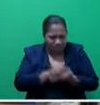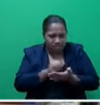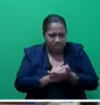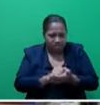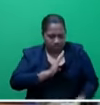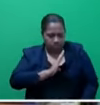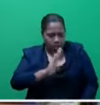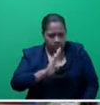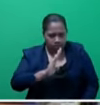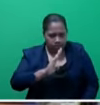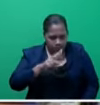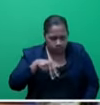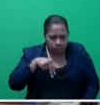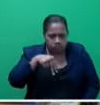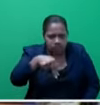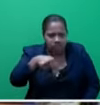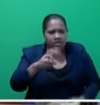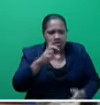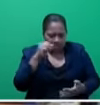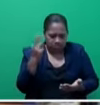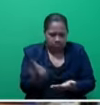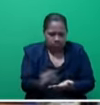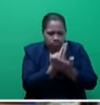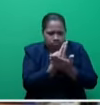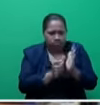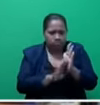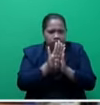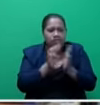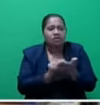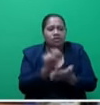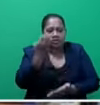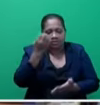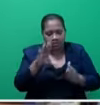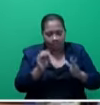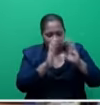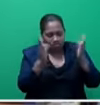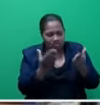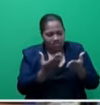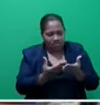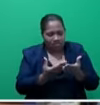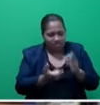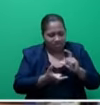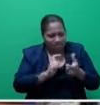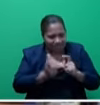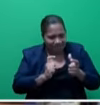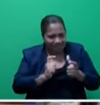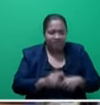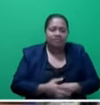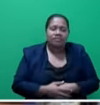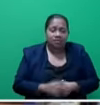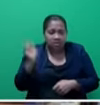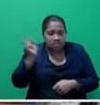at recovery of the Fijian economy from the global health crisis. Honourable Speaker Sir, as of today, the Ministry